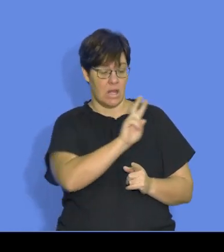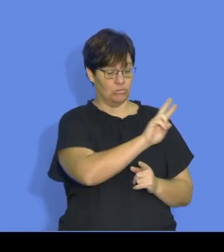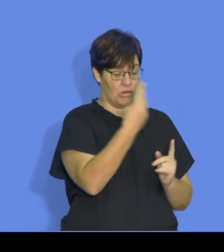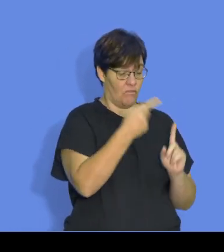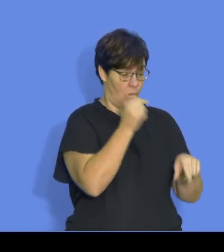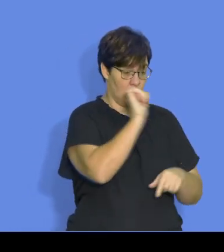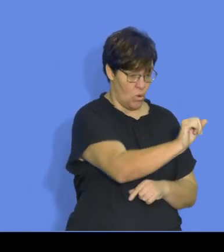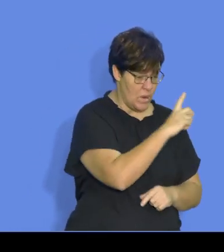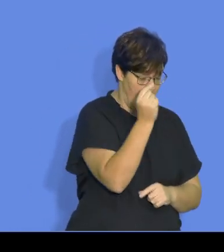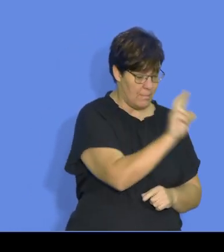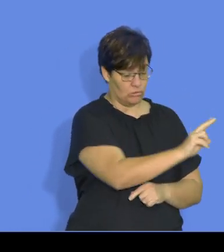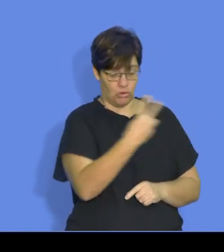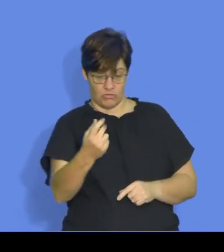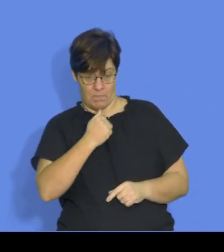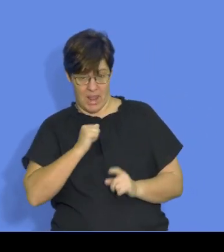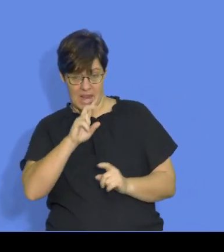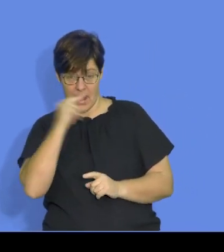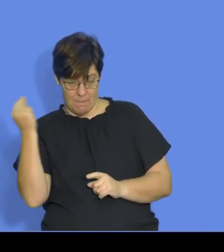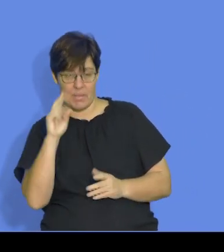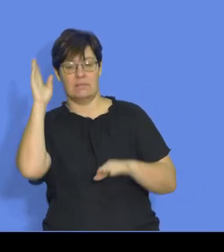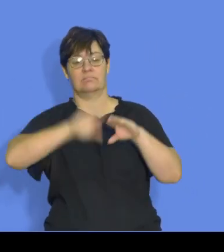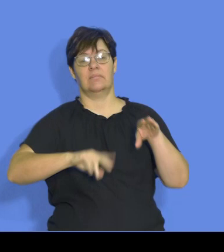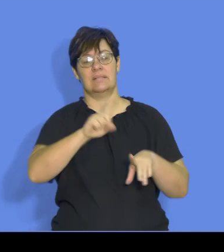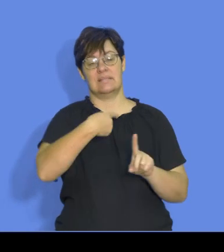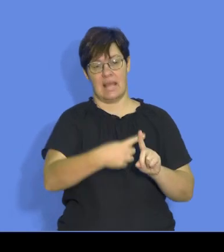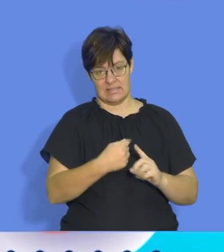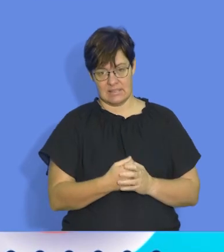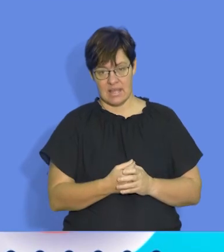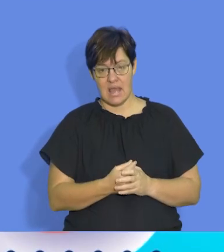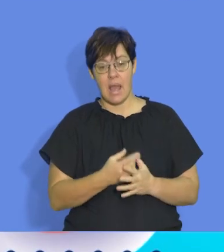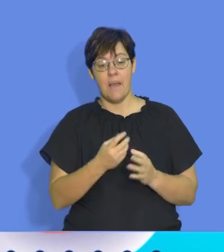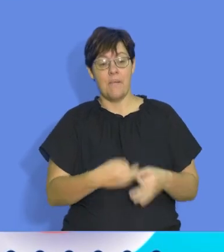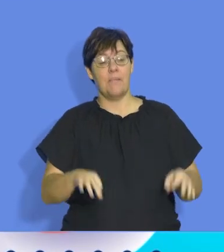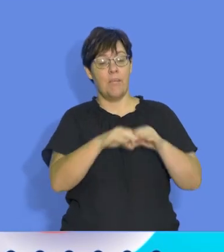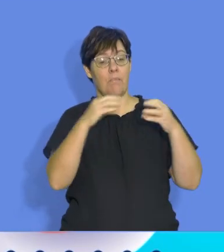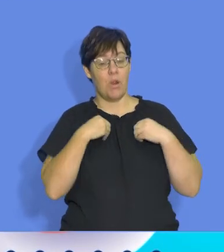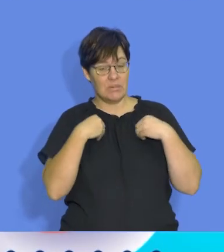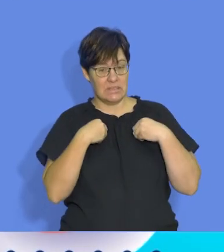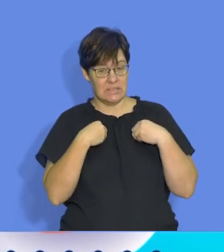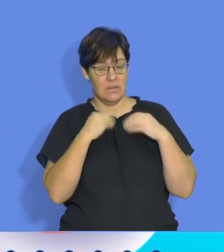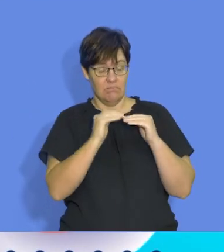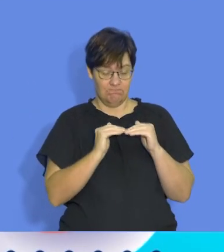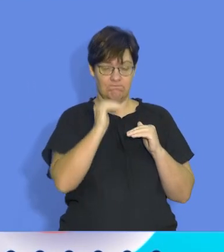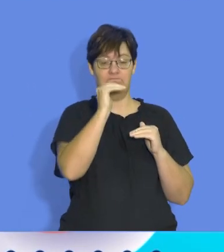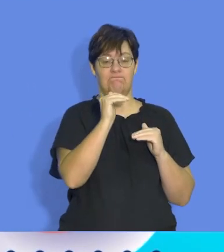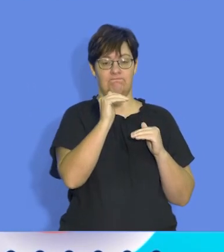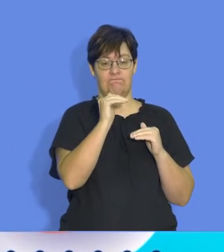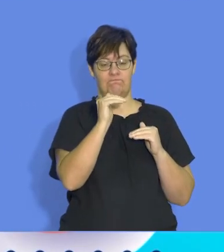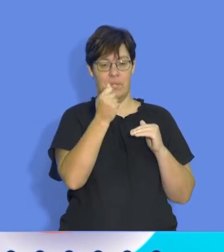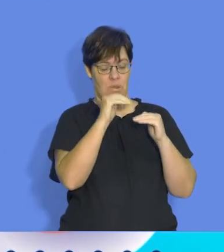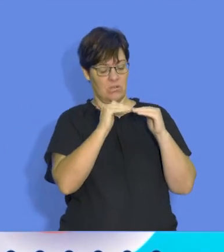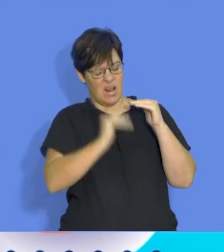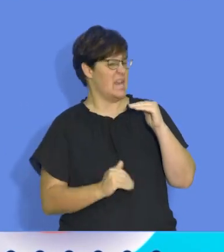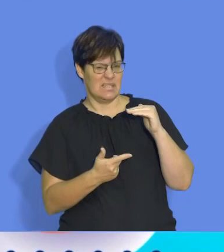time. Once the value of a property is above a certain amount, you have to pay a transfer duty, which is also